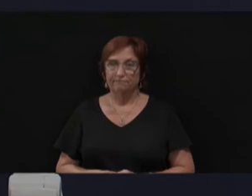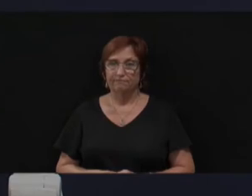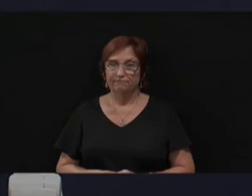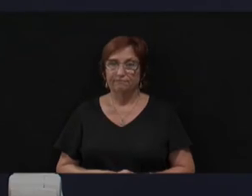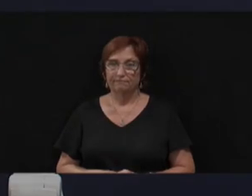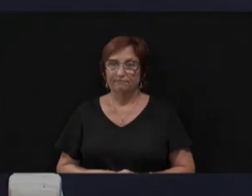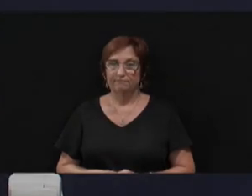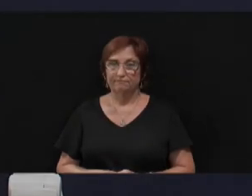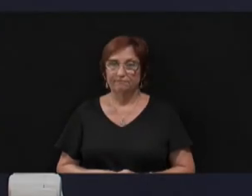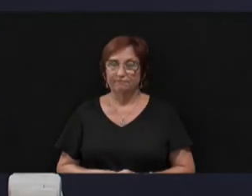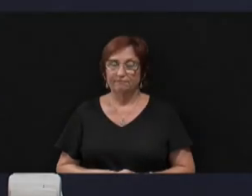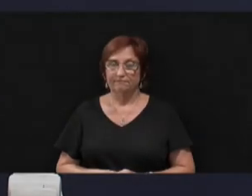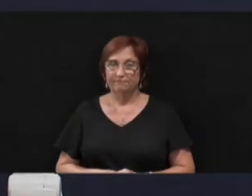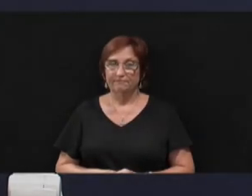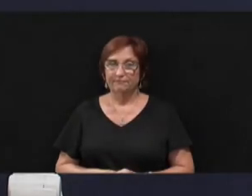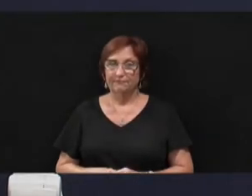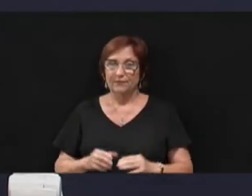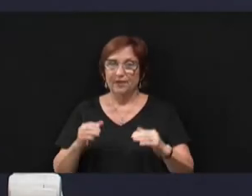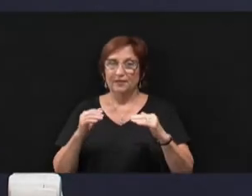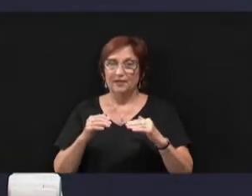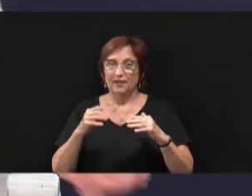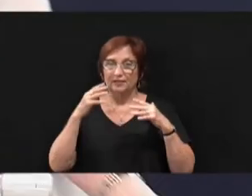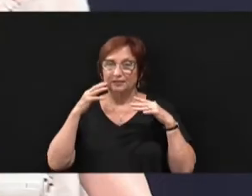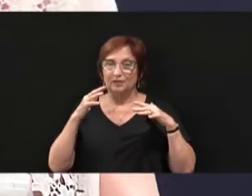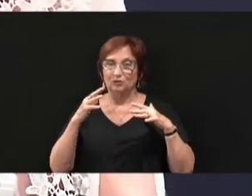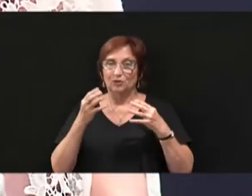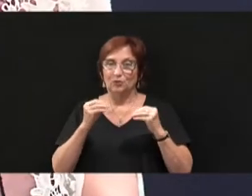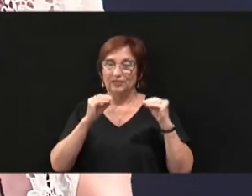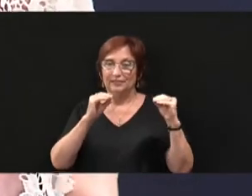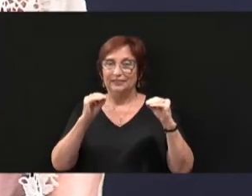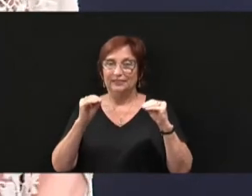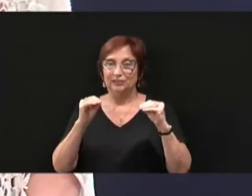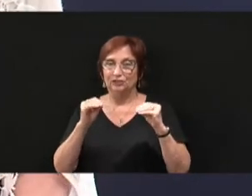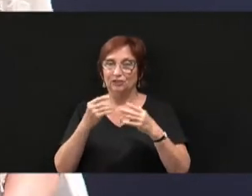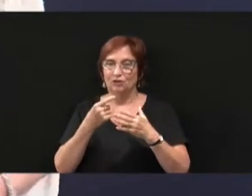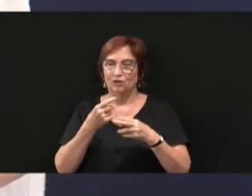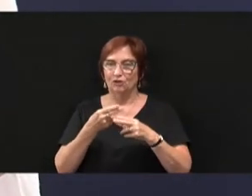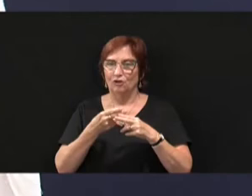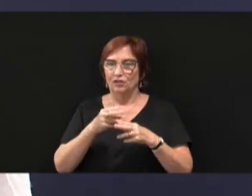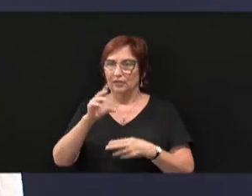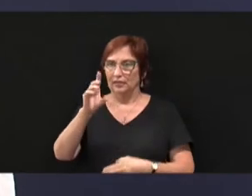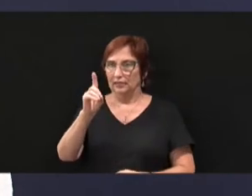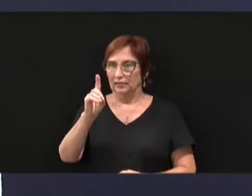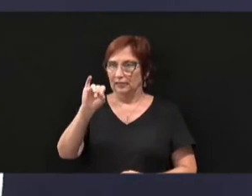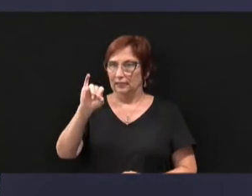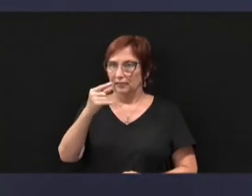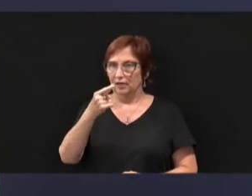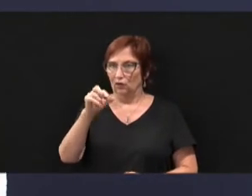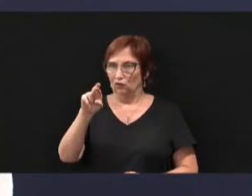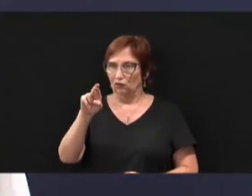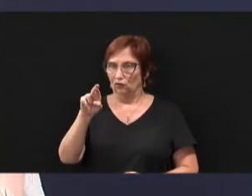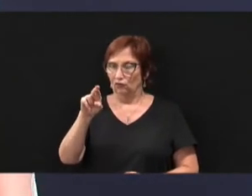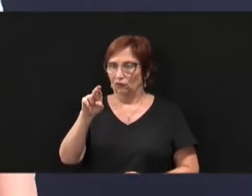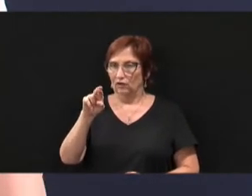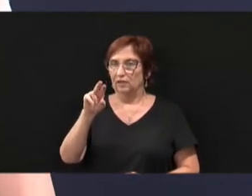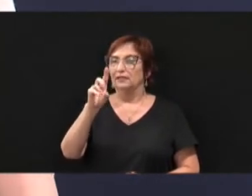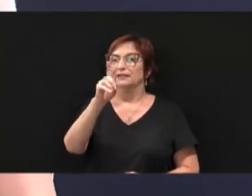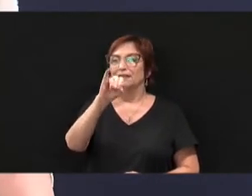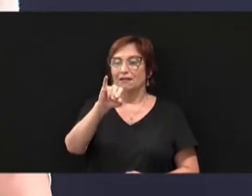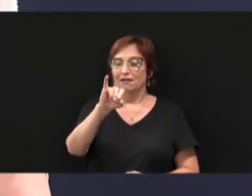Okay, the next sounds I want to teach you are digraphs. And a digraph